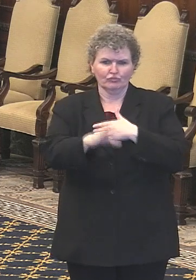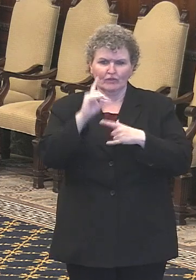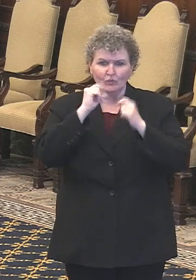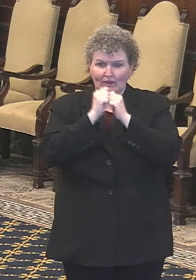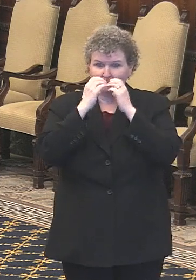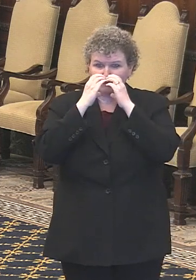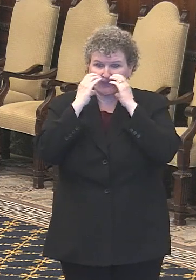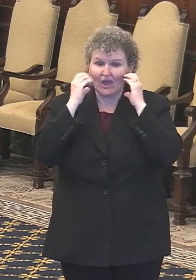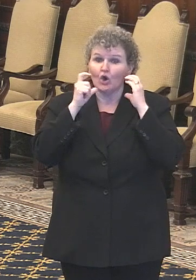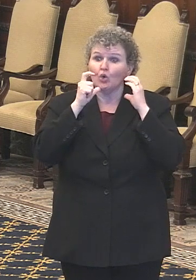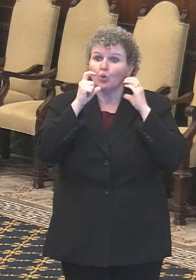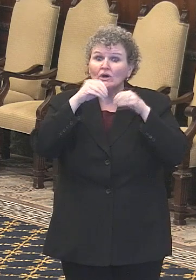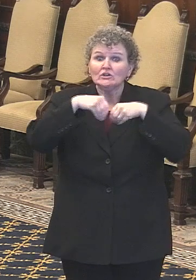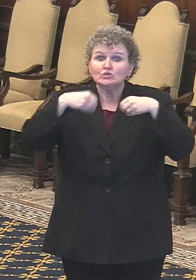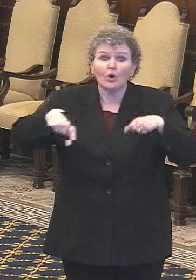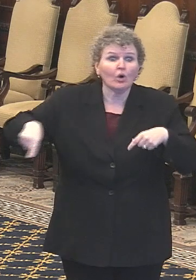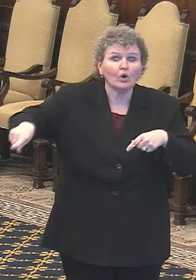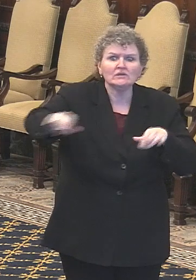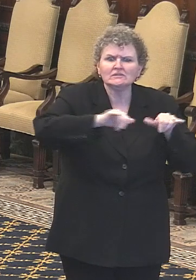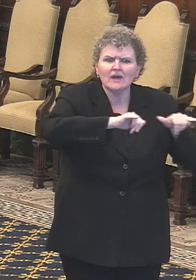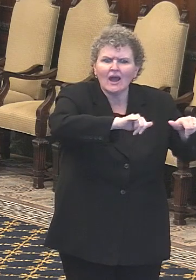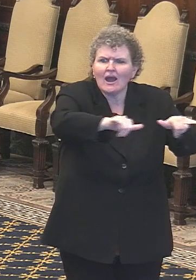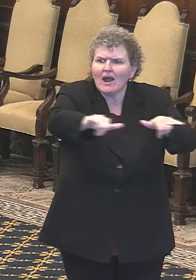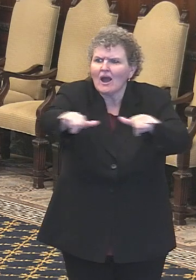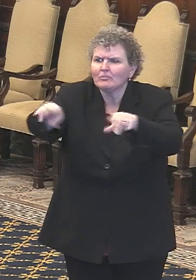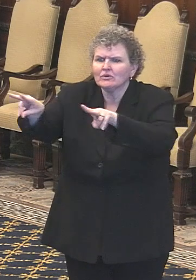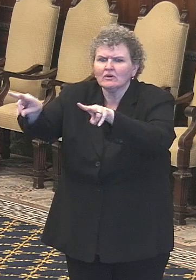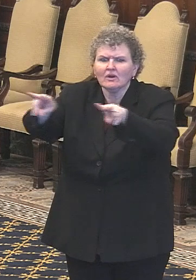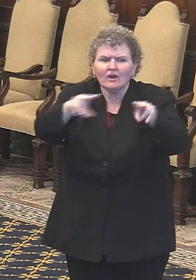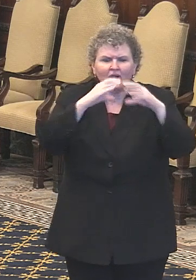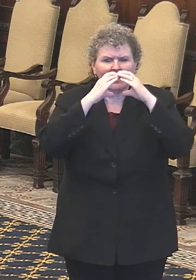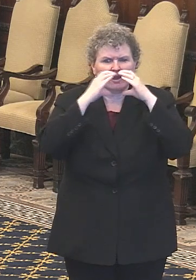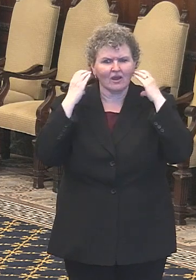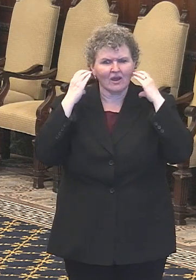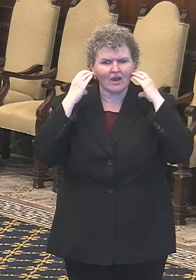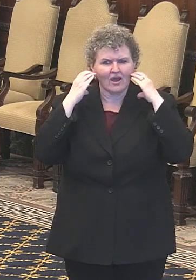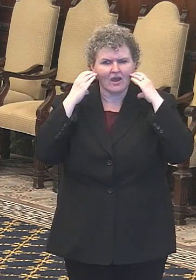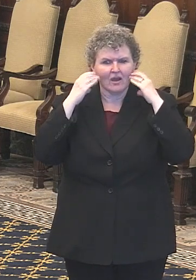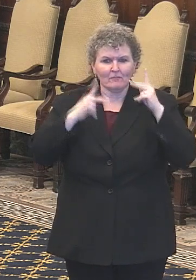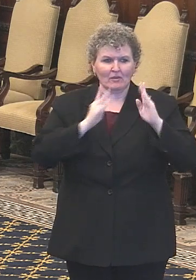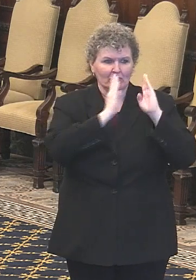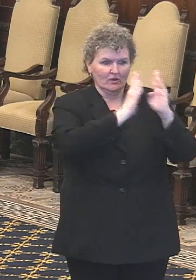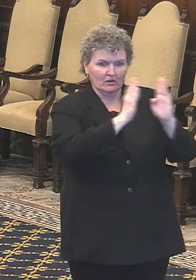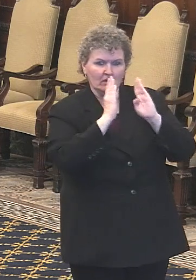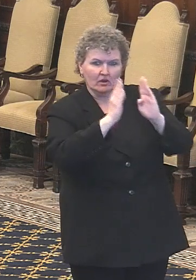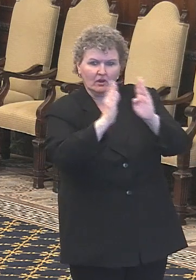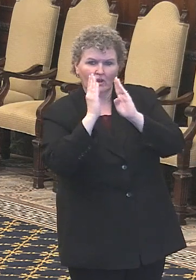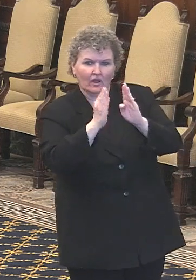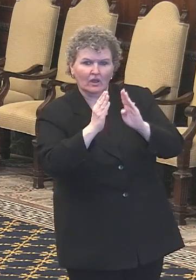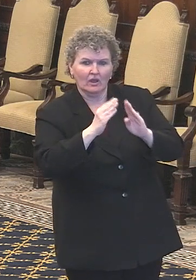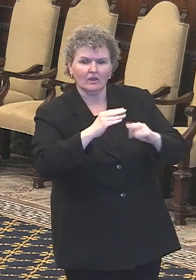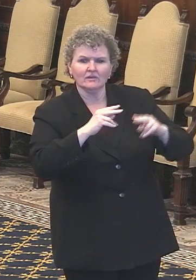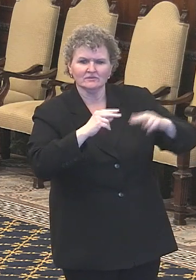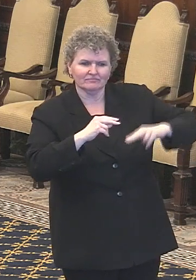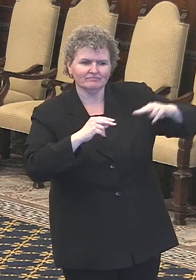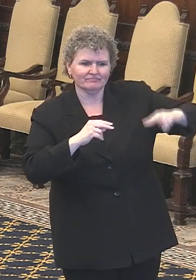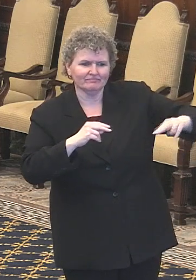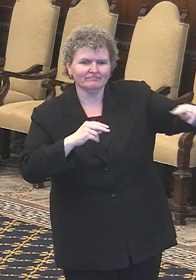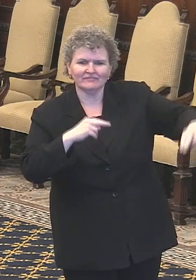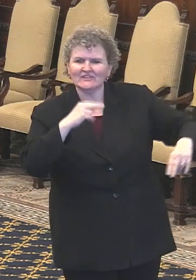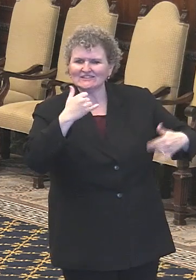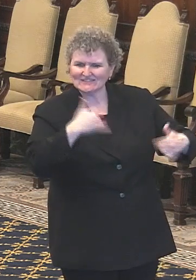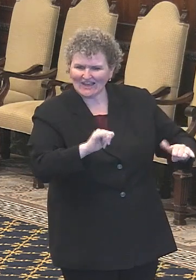are National Guard troops, like you would imagine from the 1960s kind of thing. So these are again